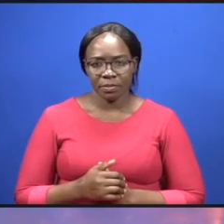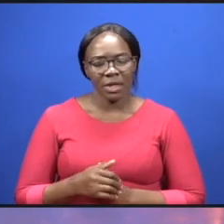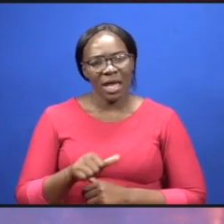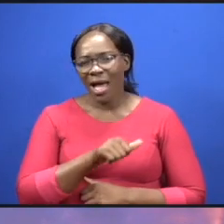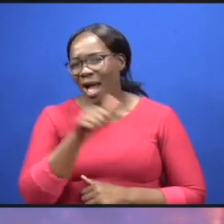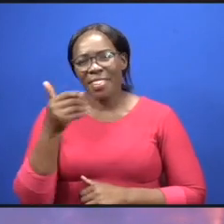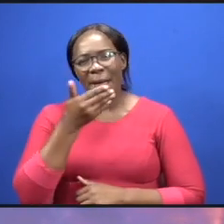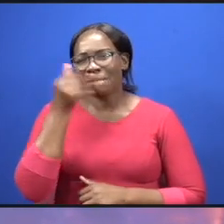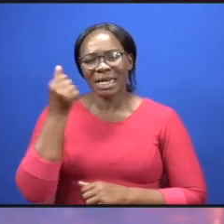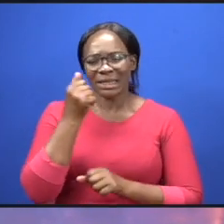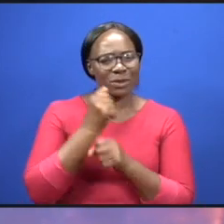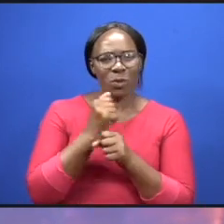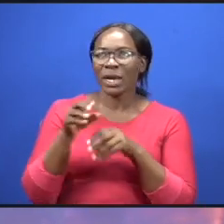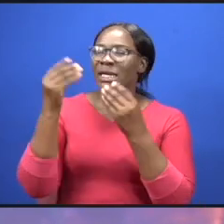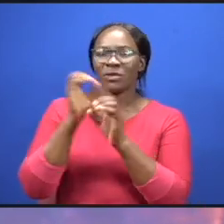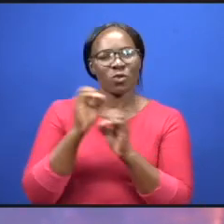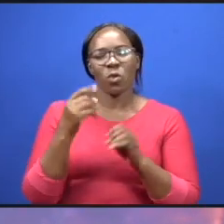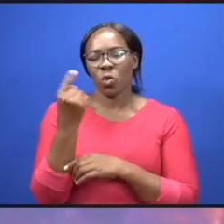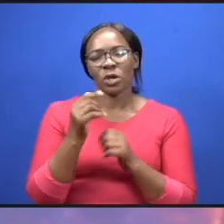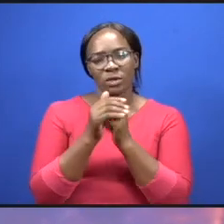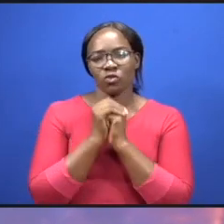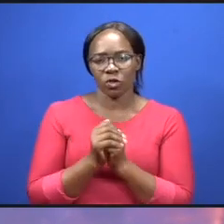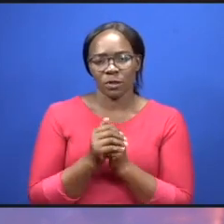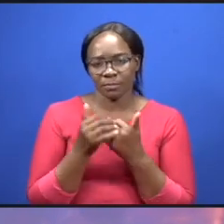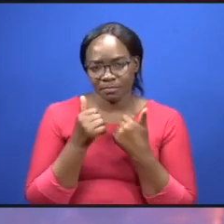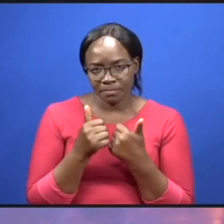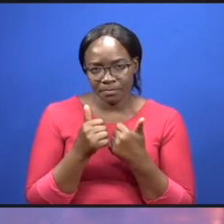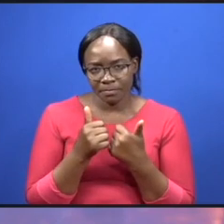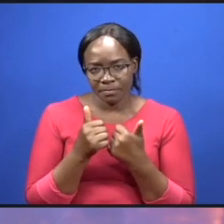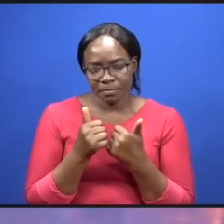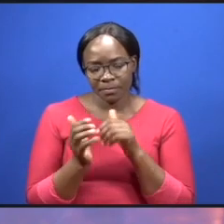befitting response save for worship. Let's pray together.